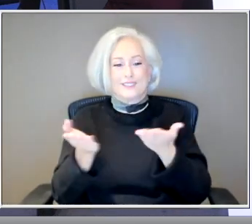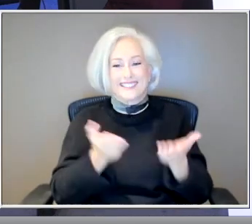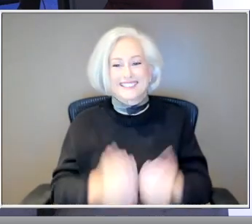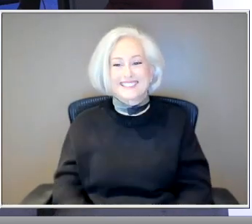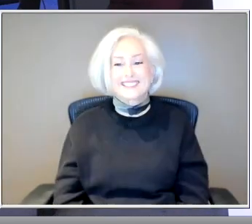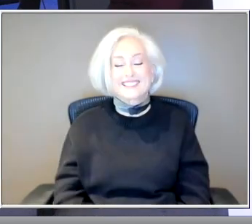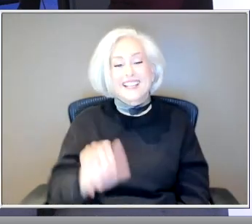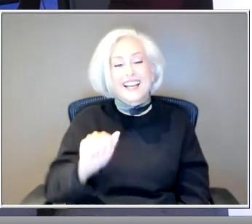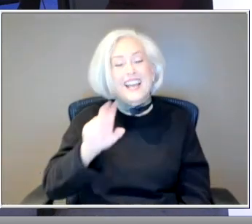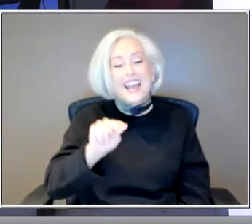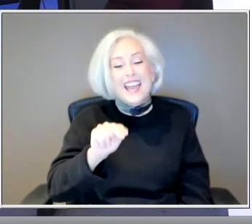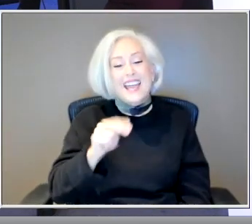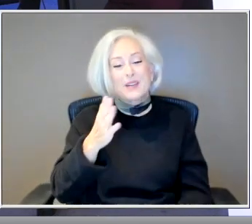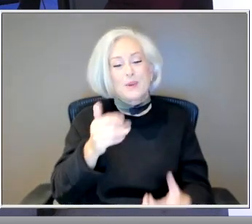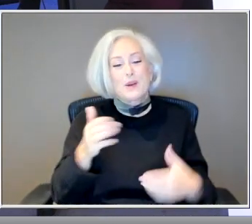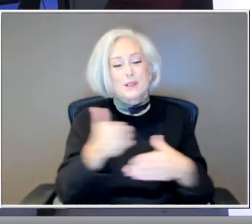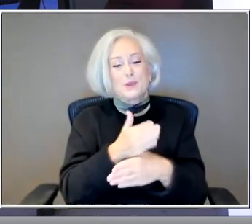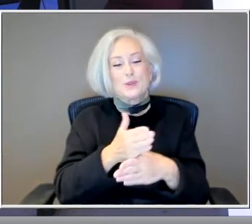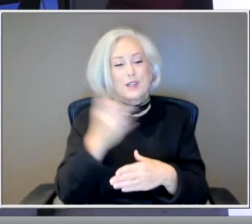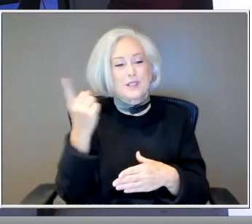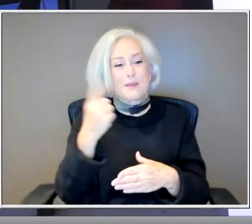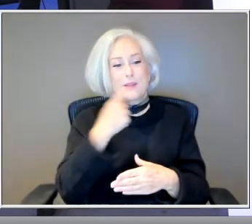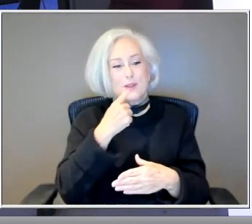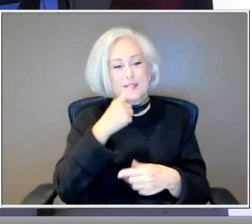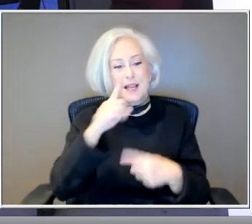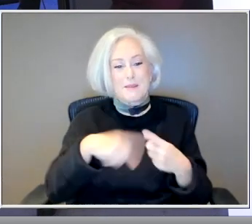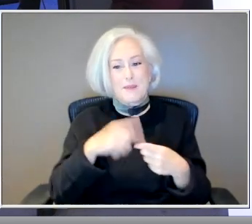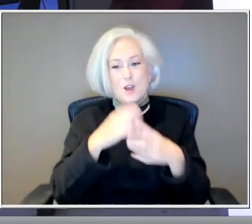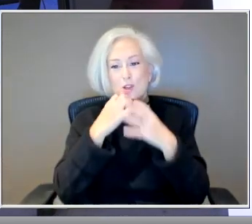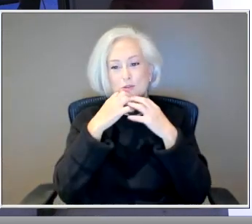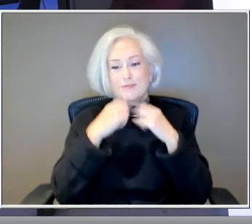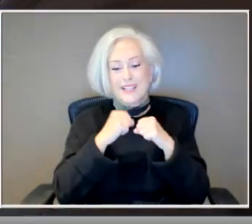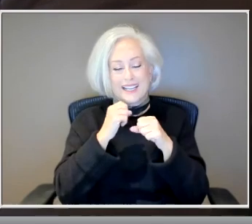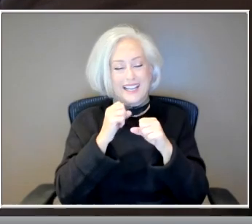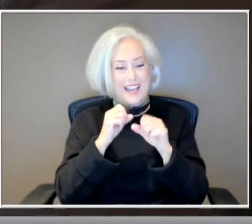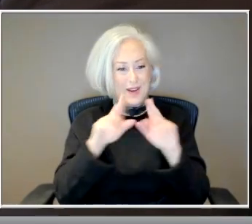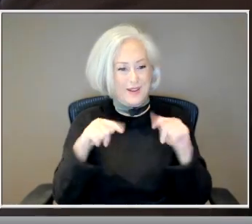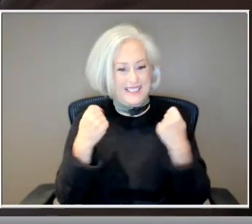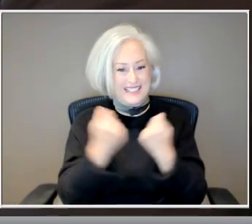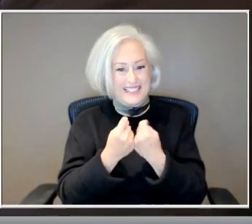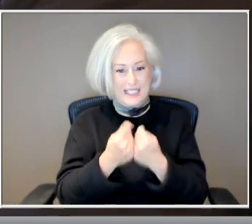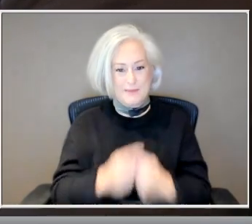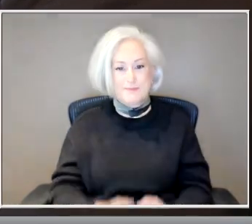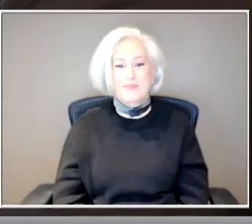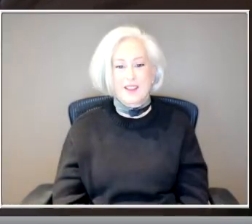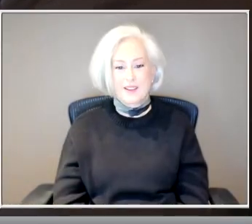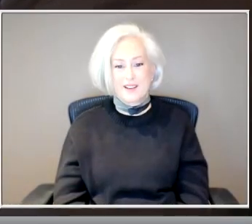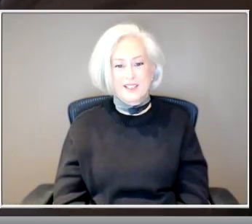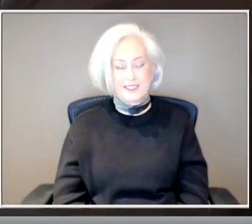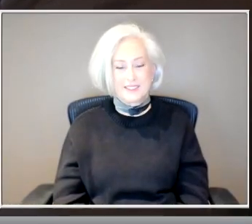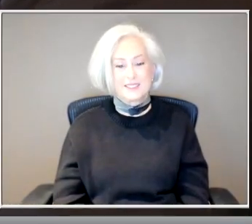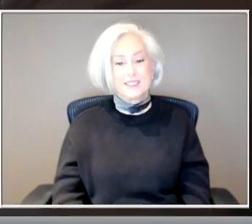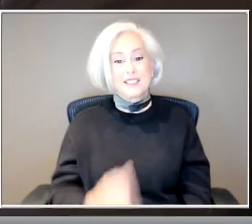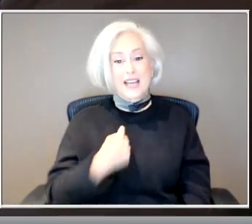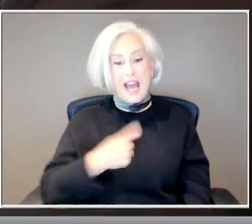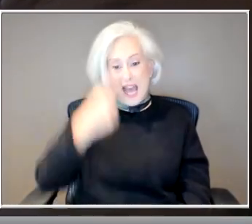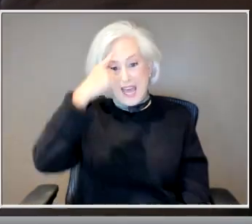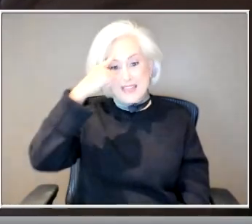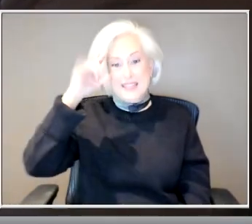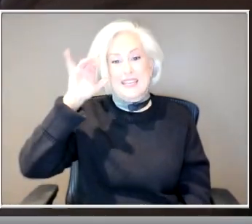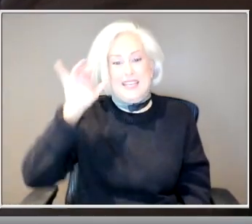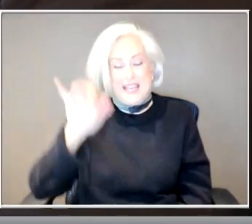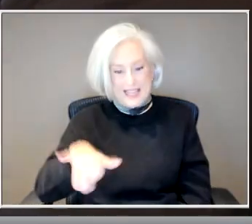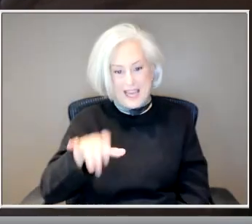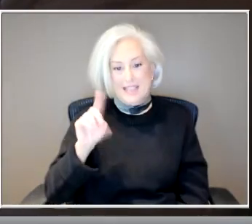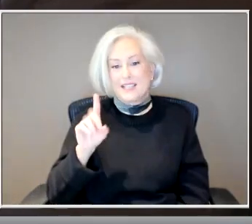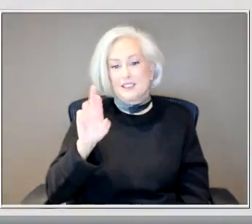share something you said about your care team when you first spoke with Alexis. I definitely think that Dr.